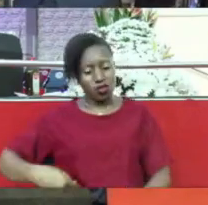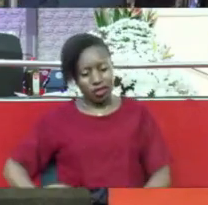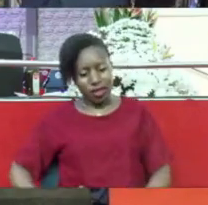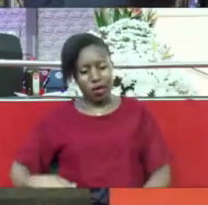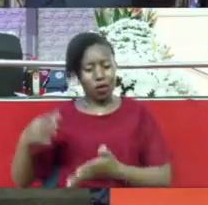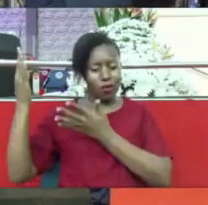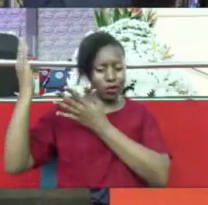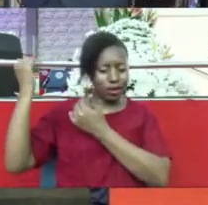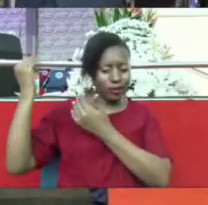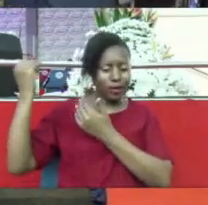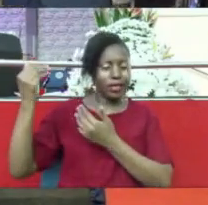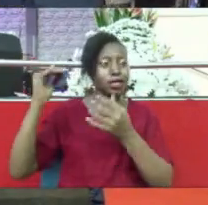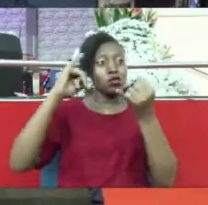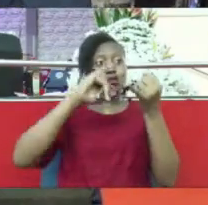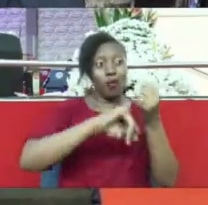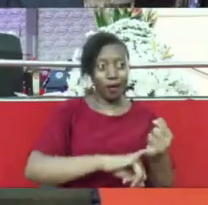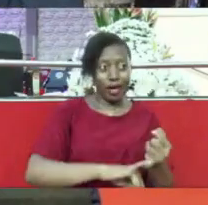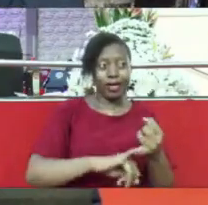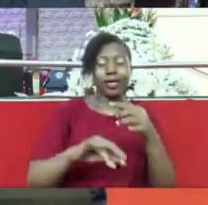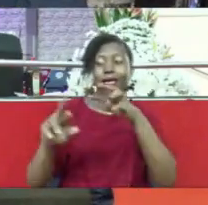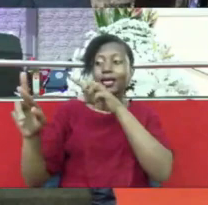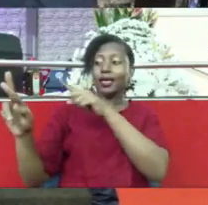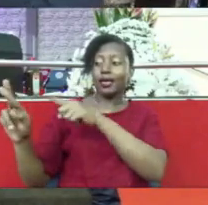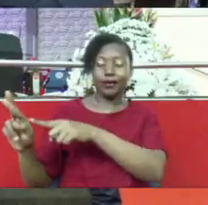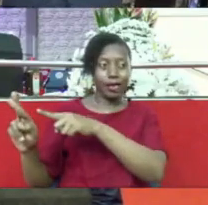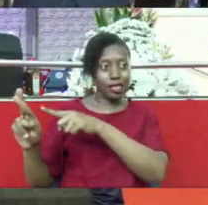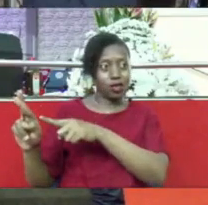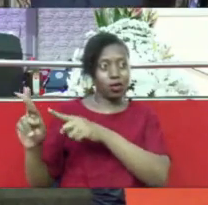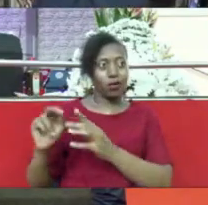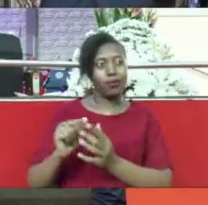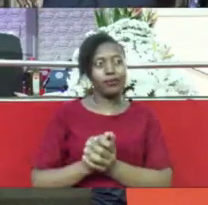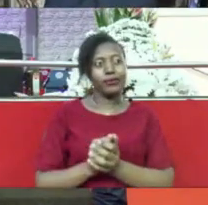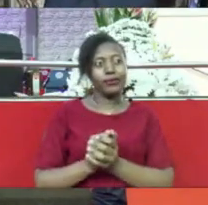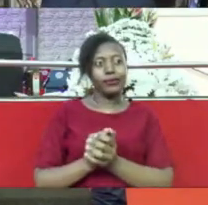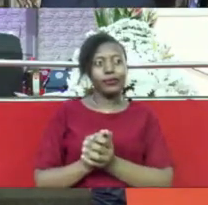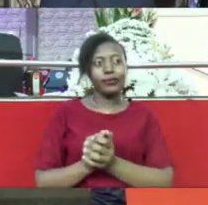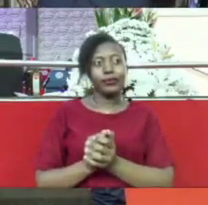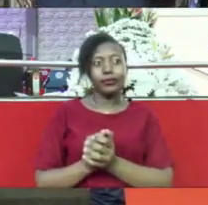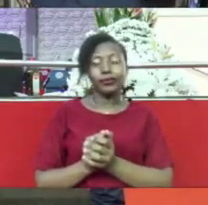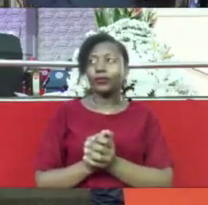getting married to, you know, to Rachel. Alikuwa anamtazamia kumuoa Rahel.